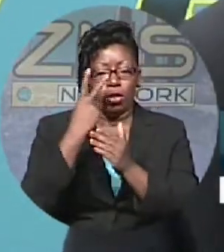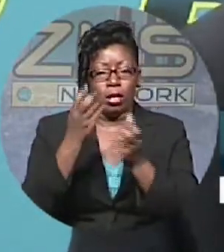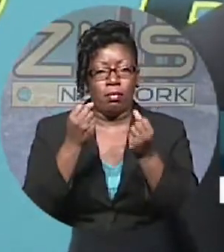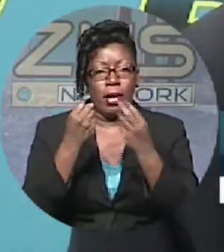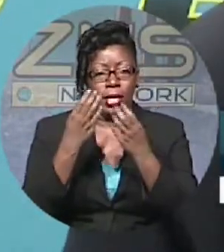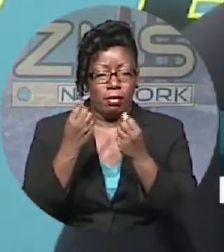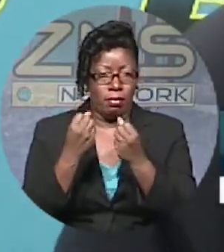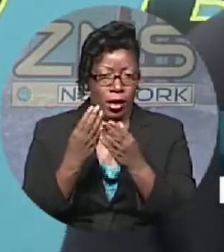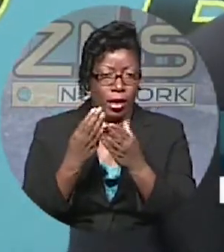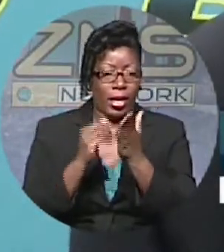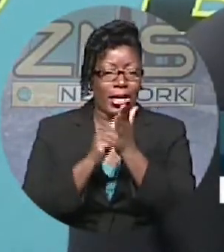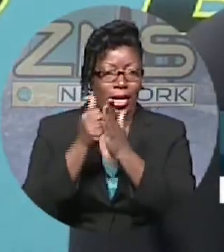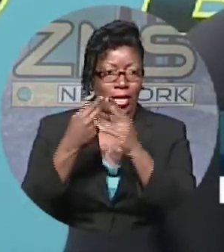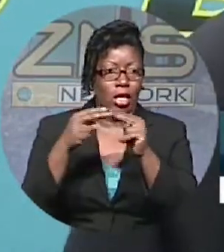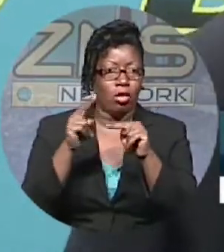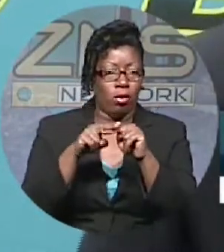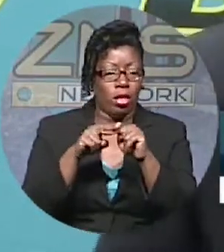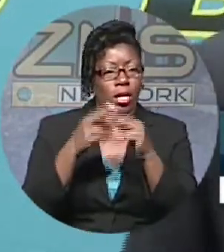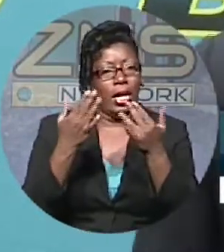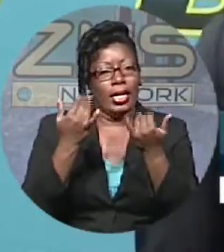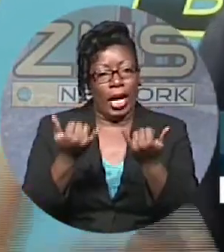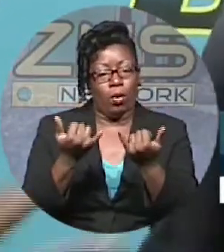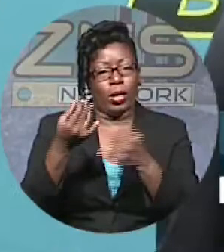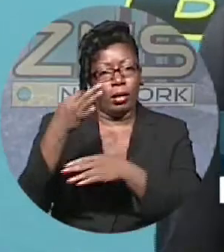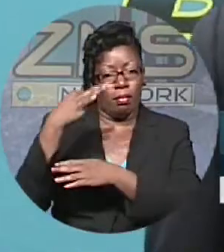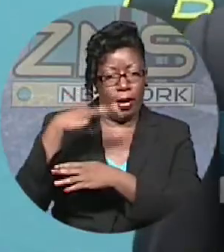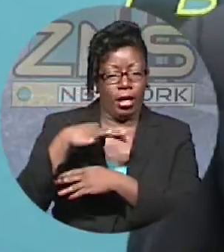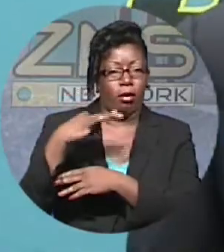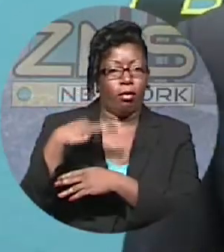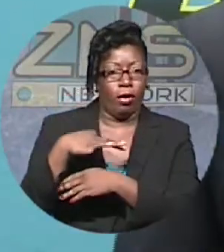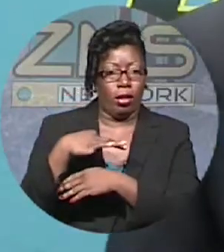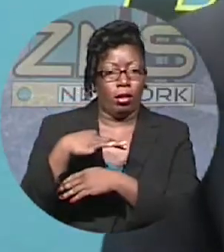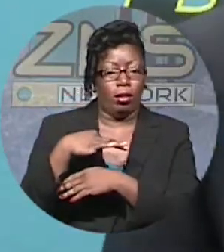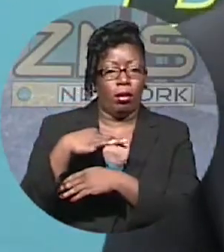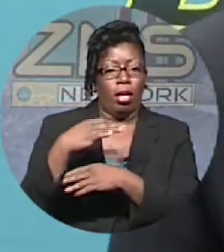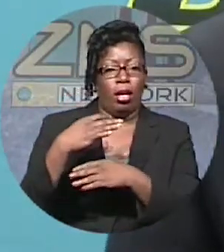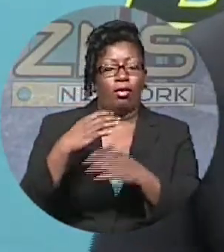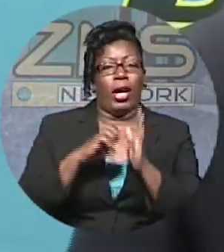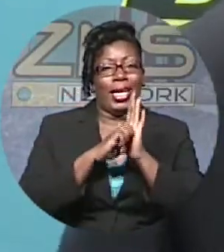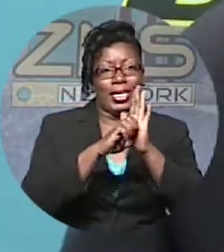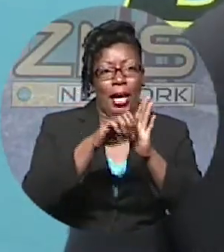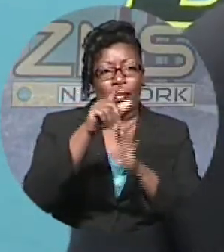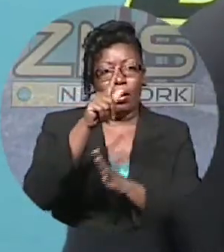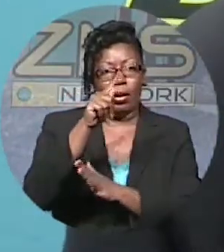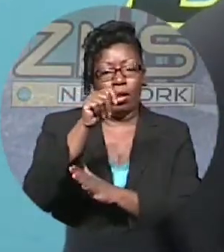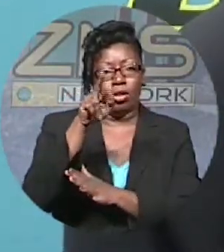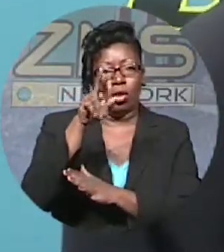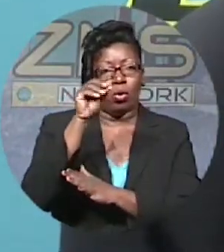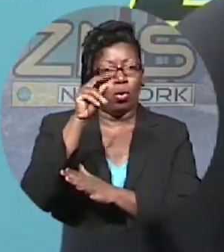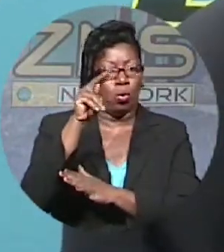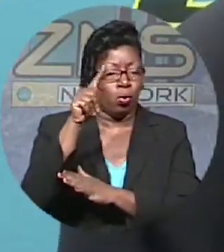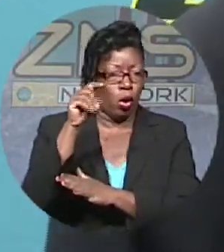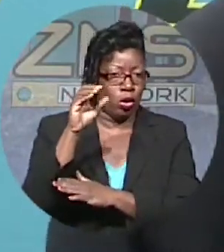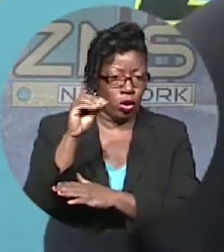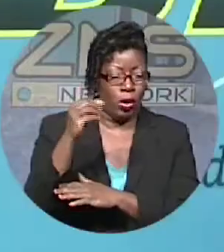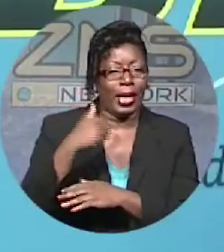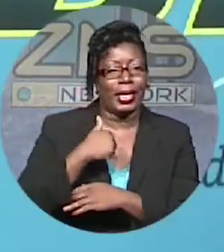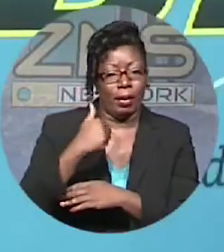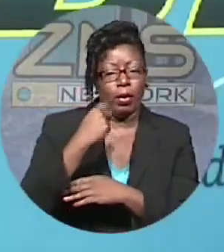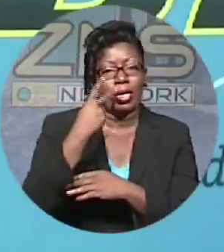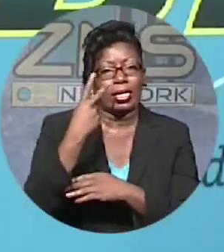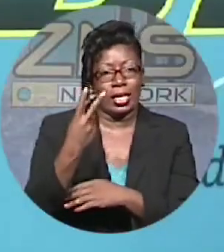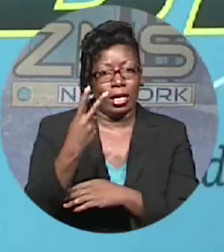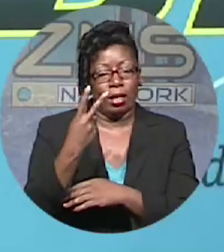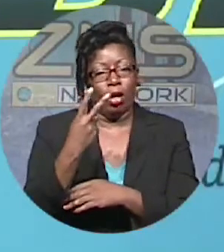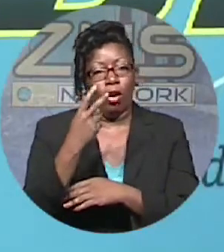can now benefit from the experience of some place like Toronto, where they are seeing almost 400 cancers in children a year. We